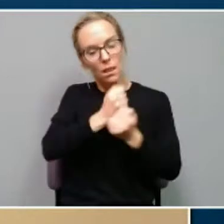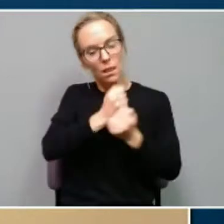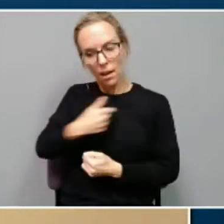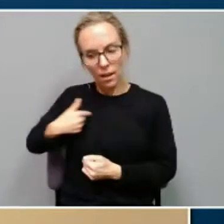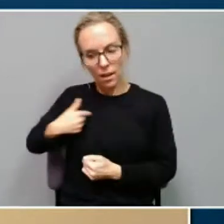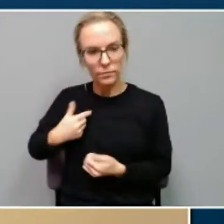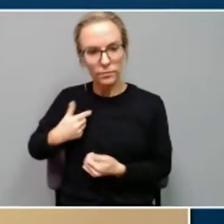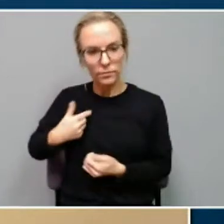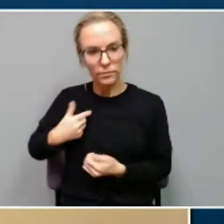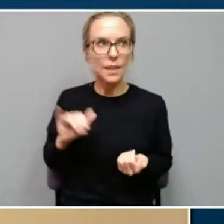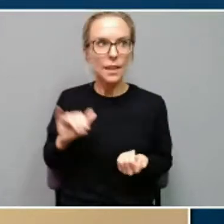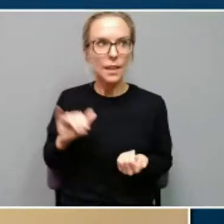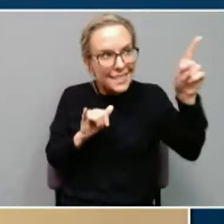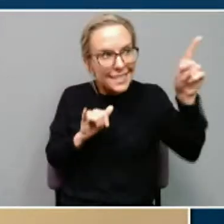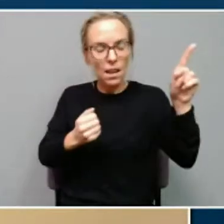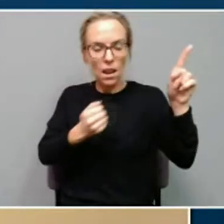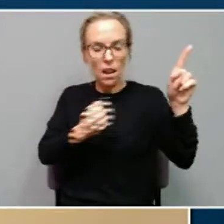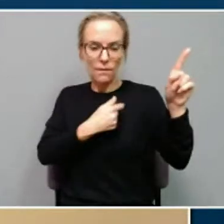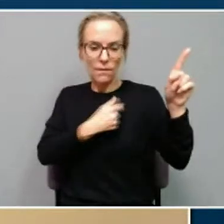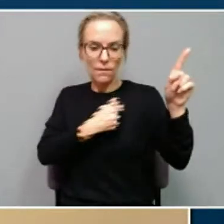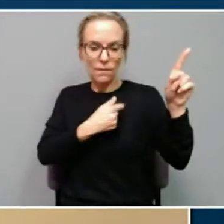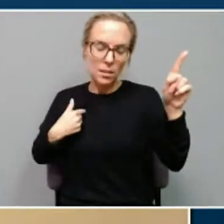Like he loved us.